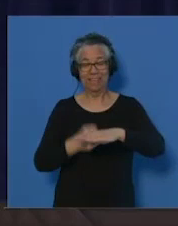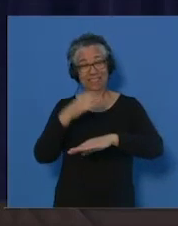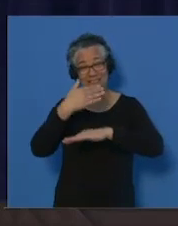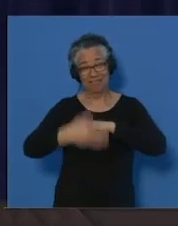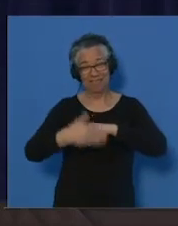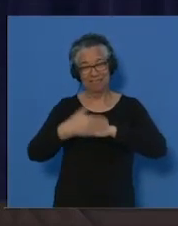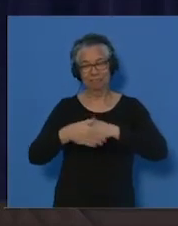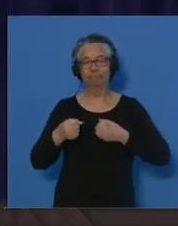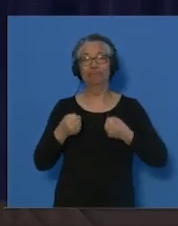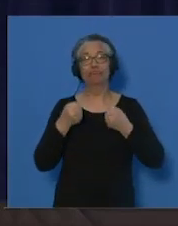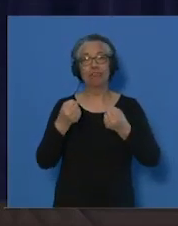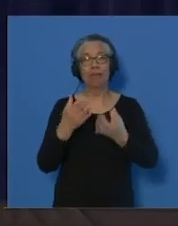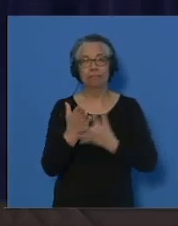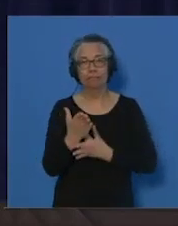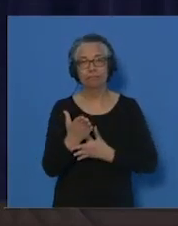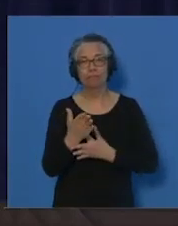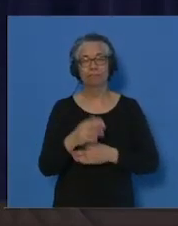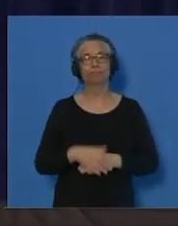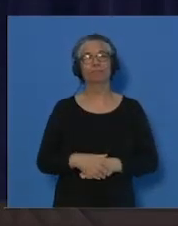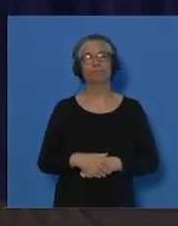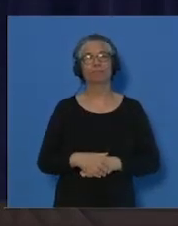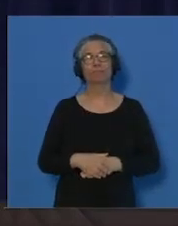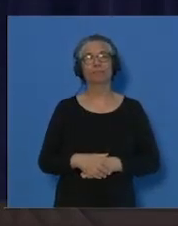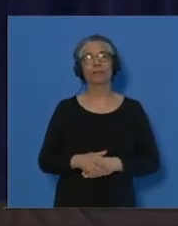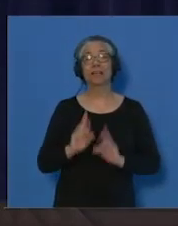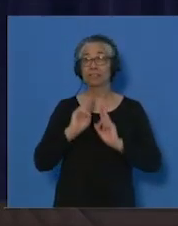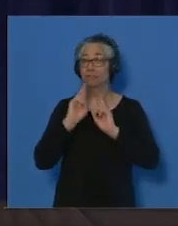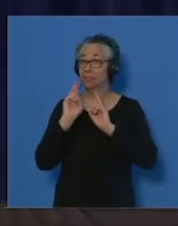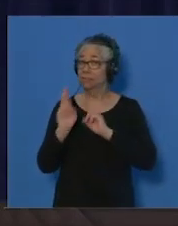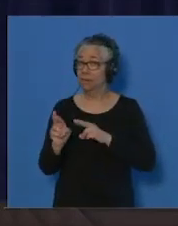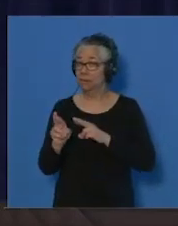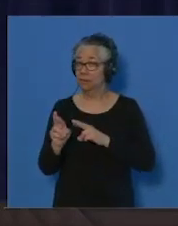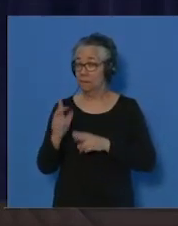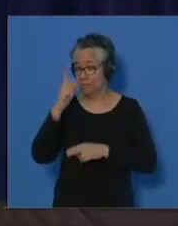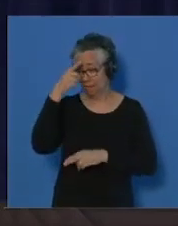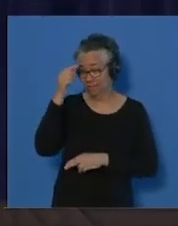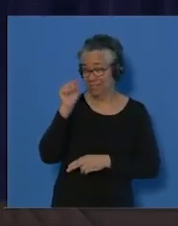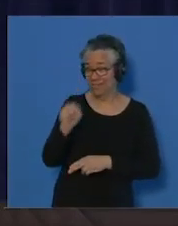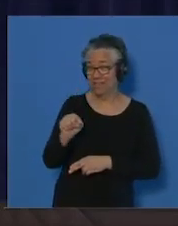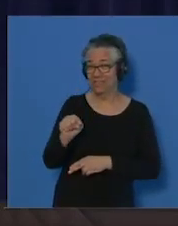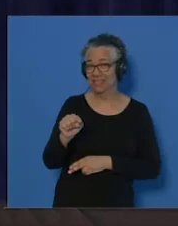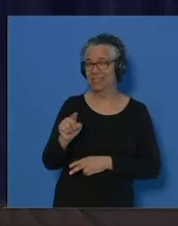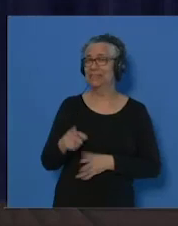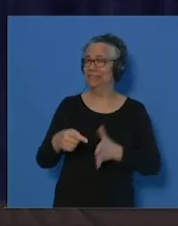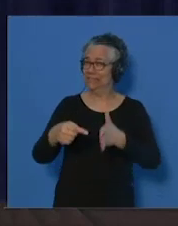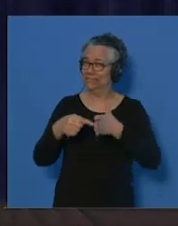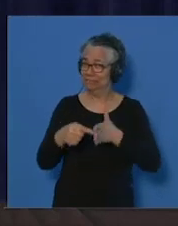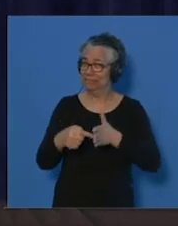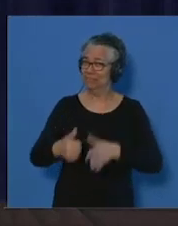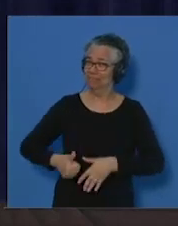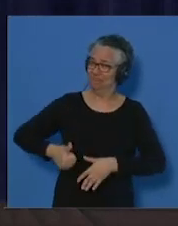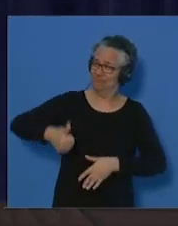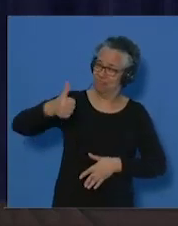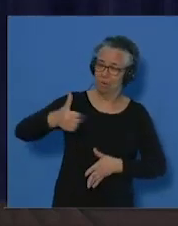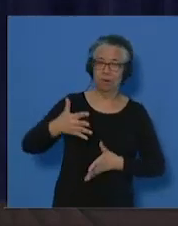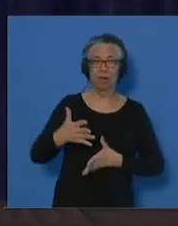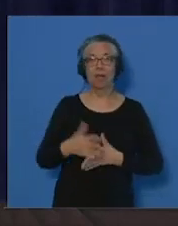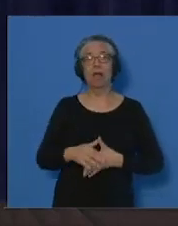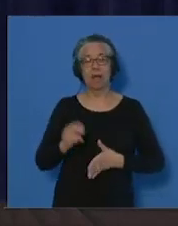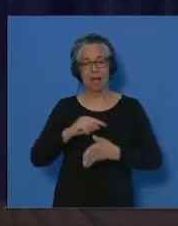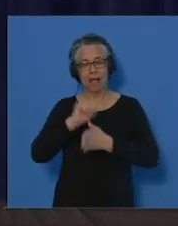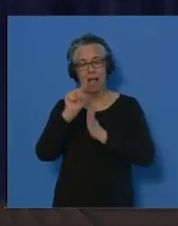testing facility. In response to this exceptional demand, operating hours for this coming